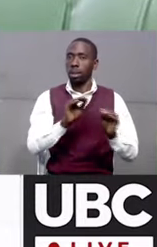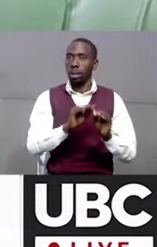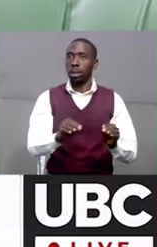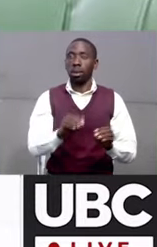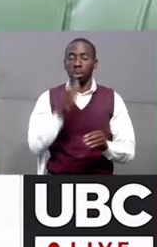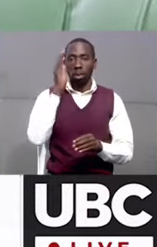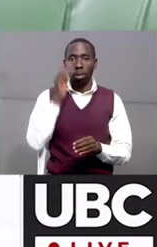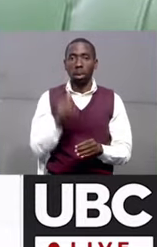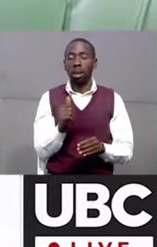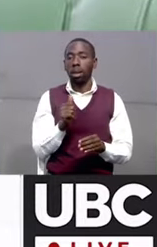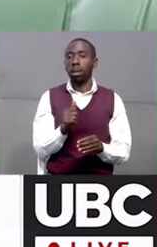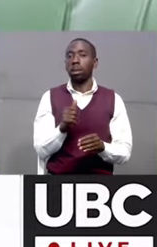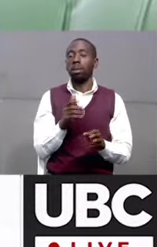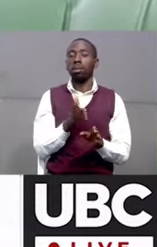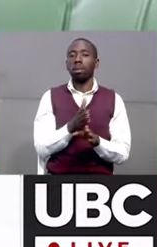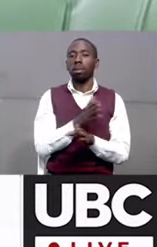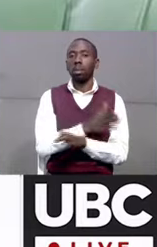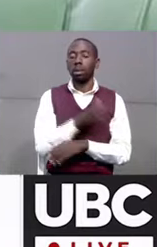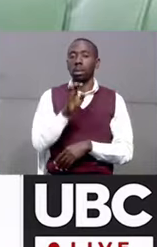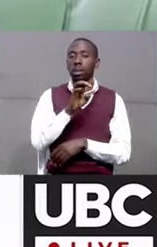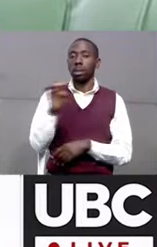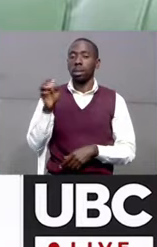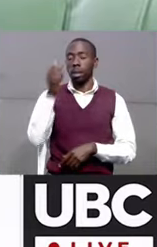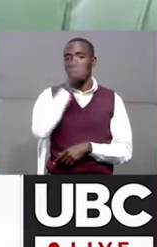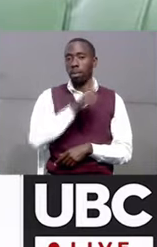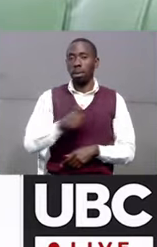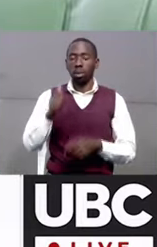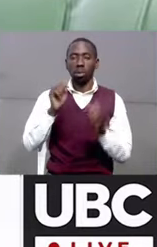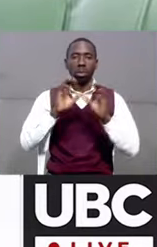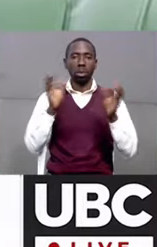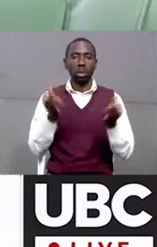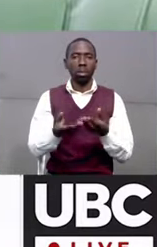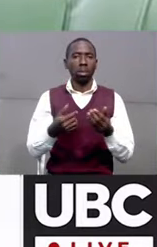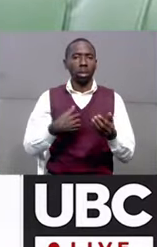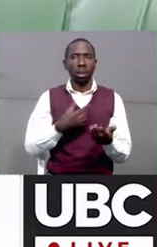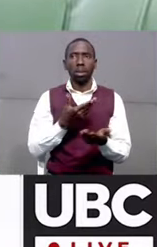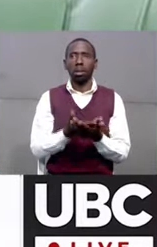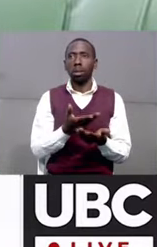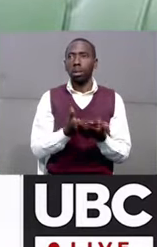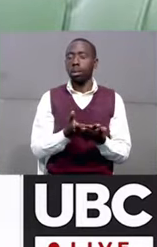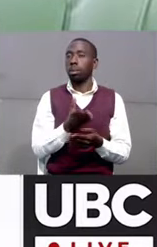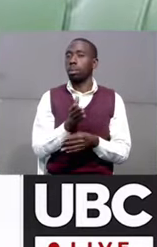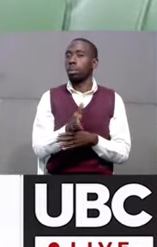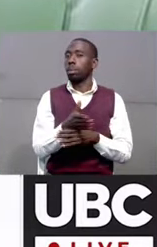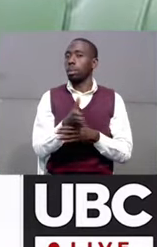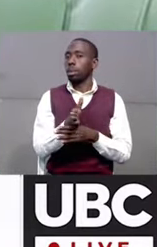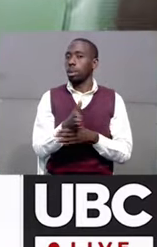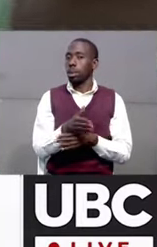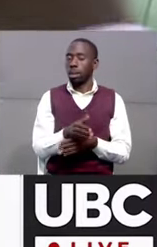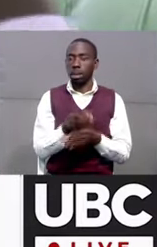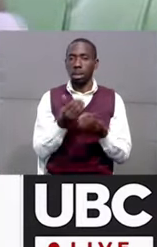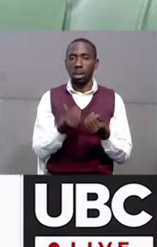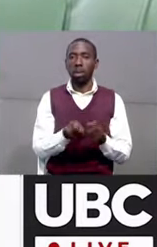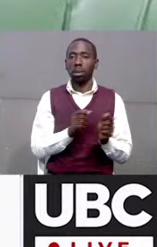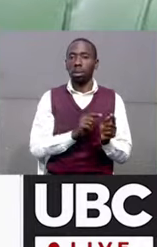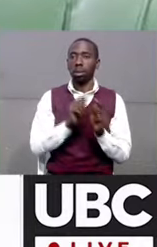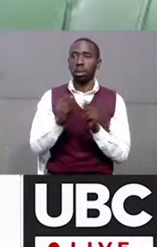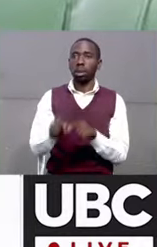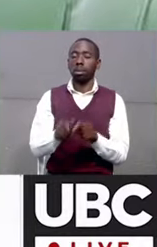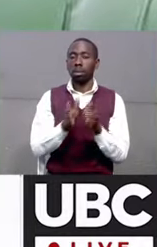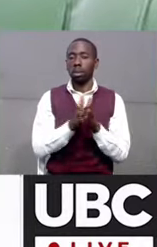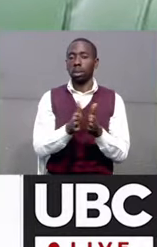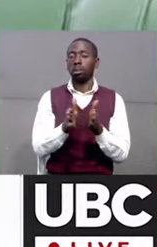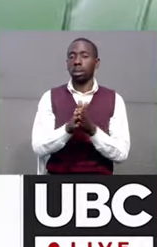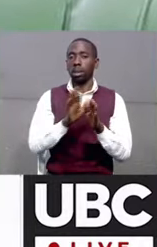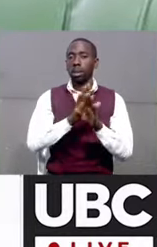African community. Mr. Speaker, I would like to request the minister that as he goes on to clarify on what the